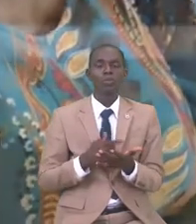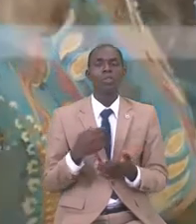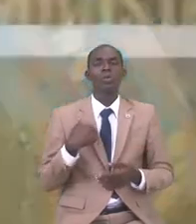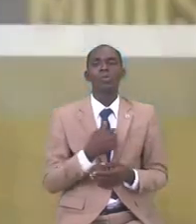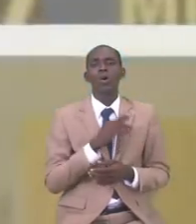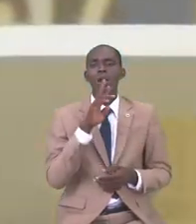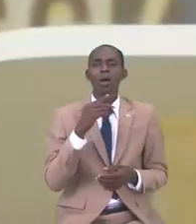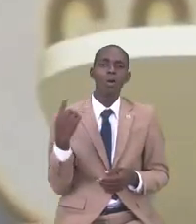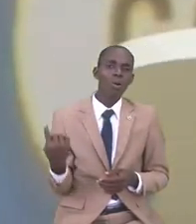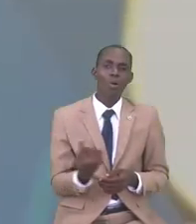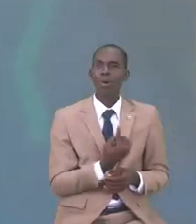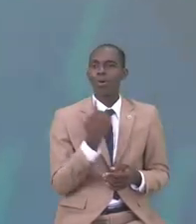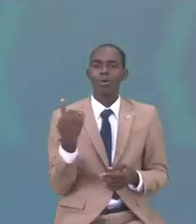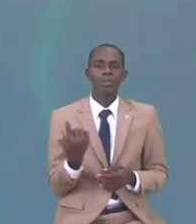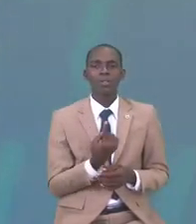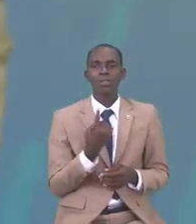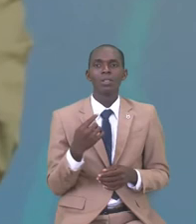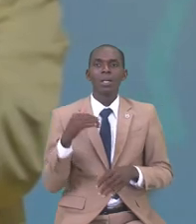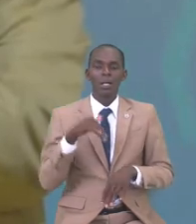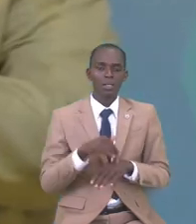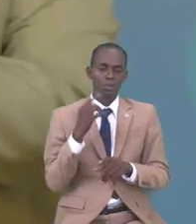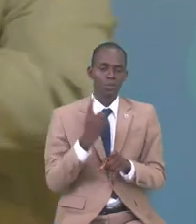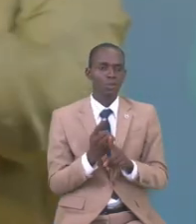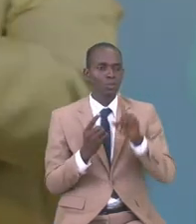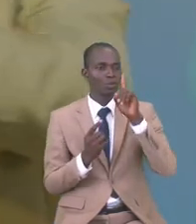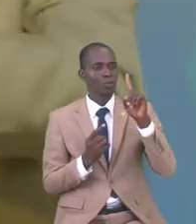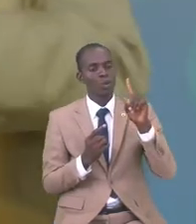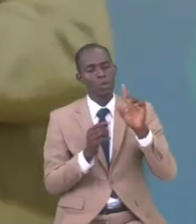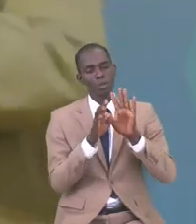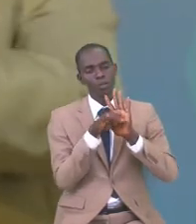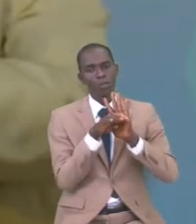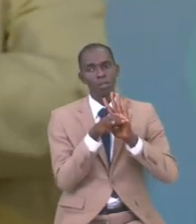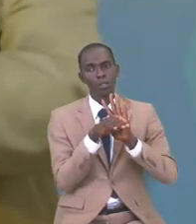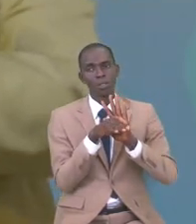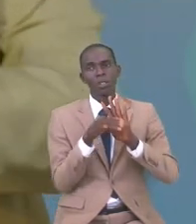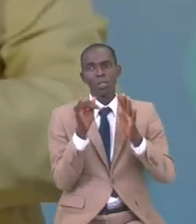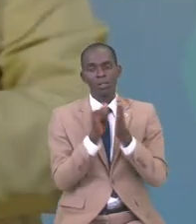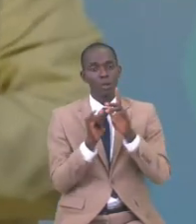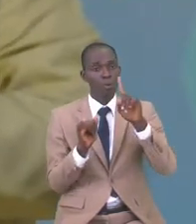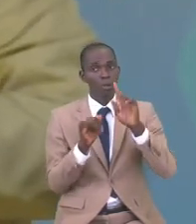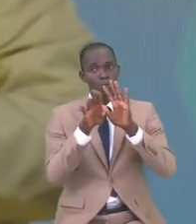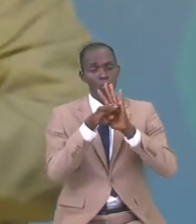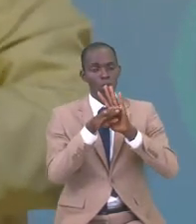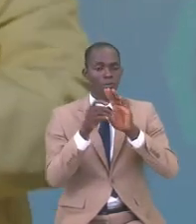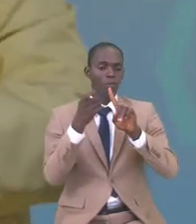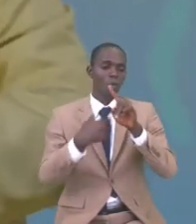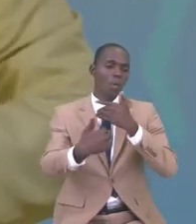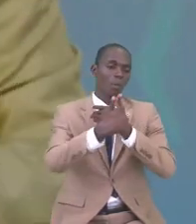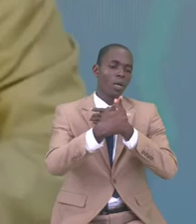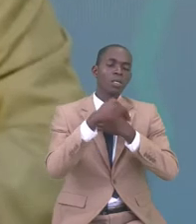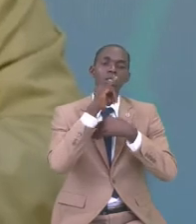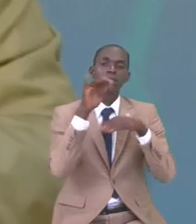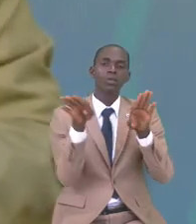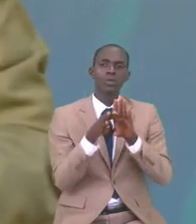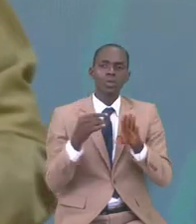always at just one door. And that door from behind is locked. We try